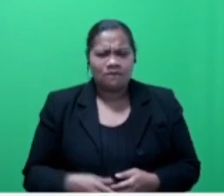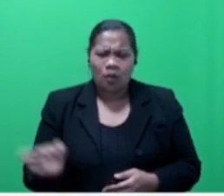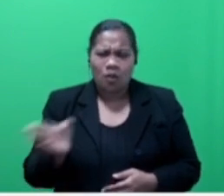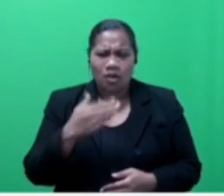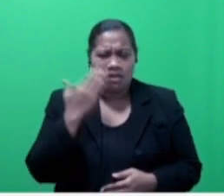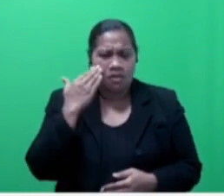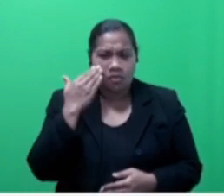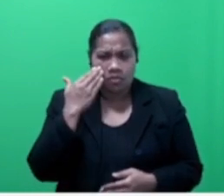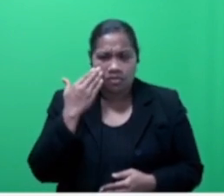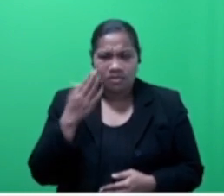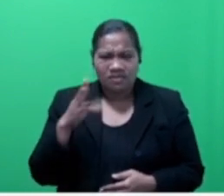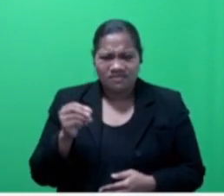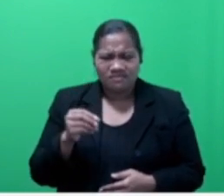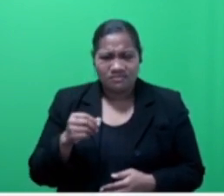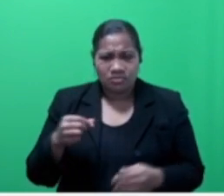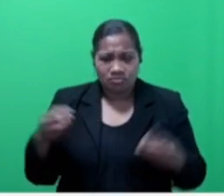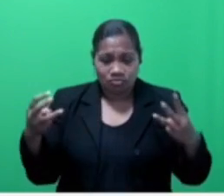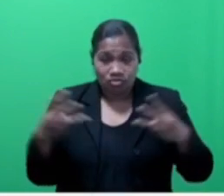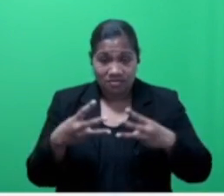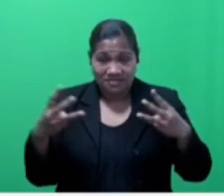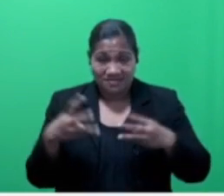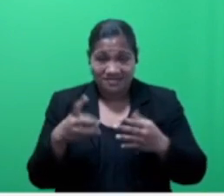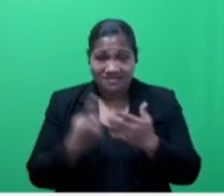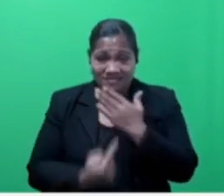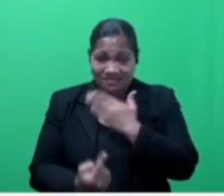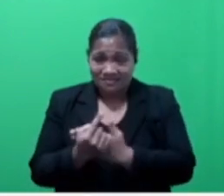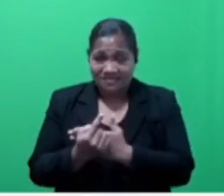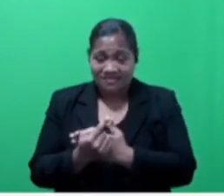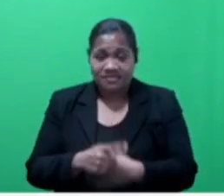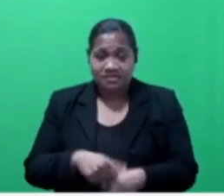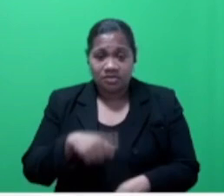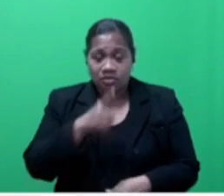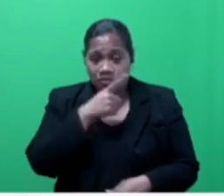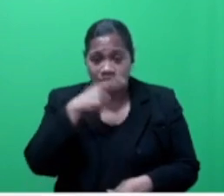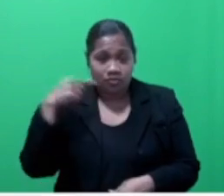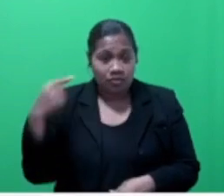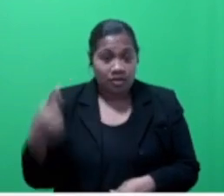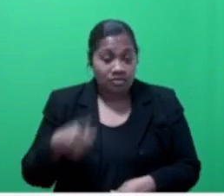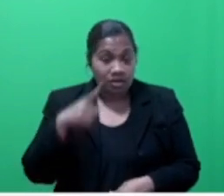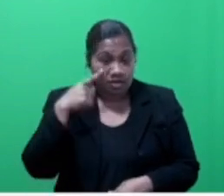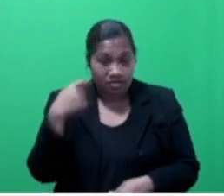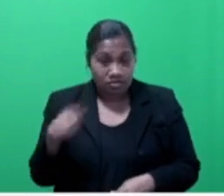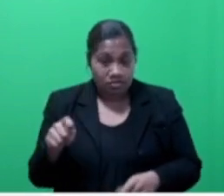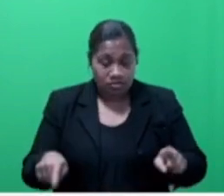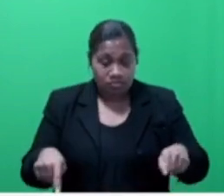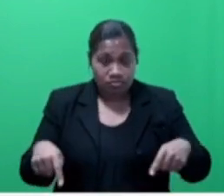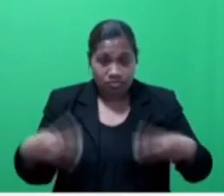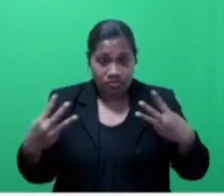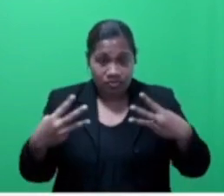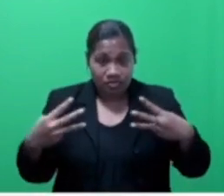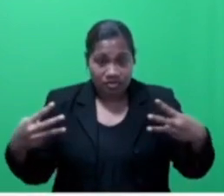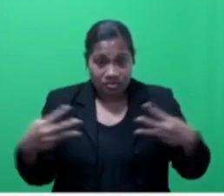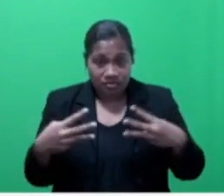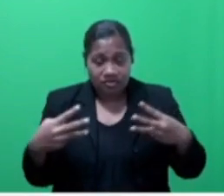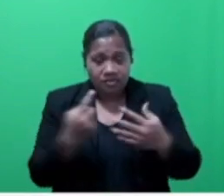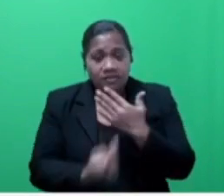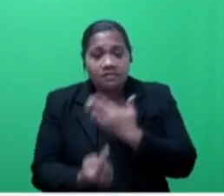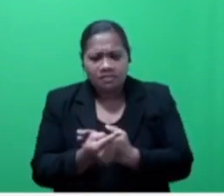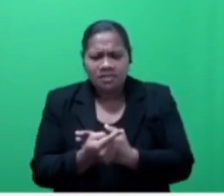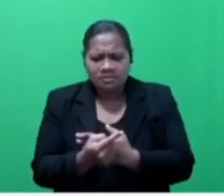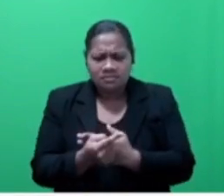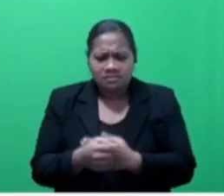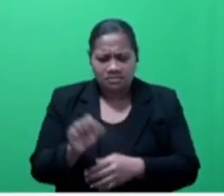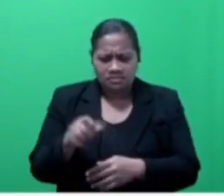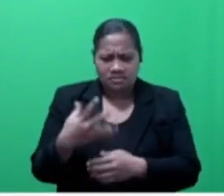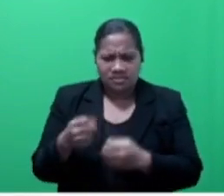of the unprovoked war that Russia actually has commenced against Ukraine, where there's untold damage and, of course, loss of life.